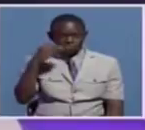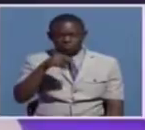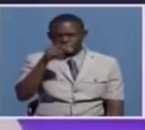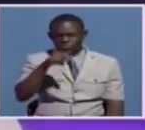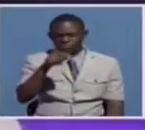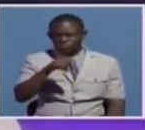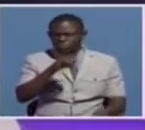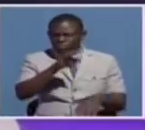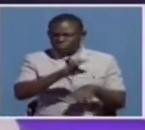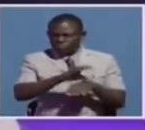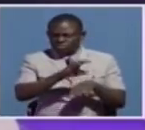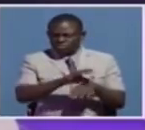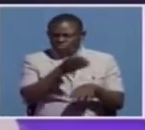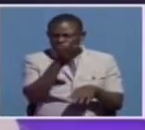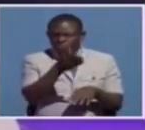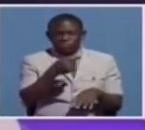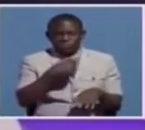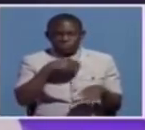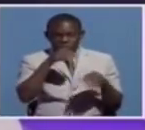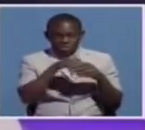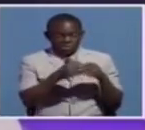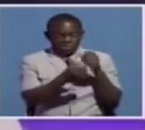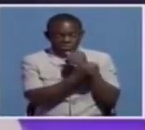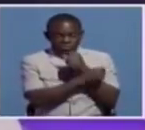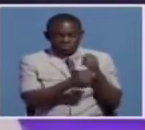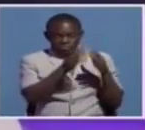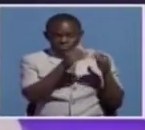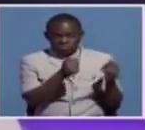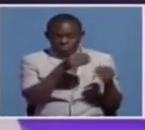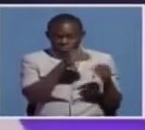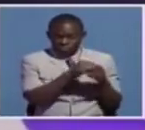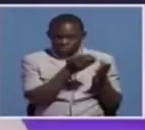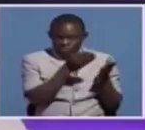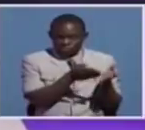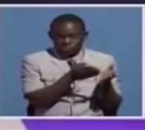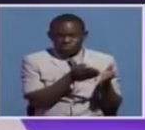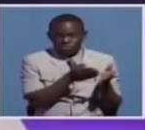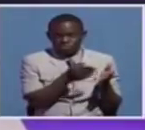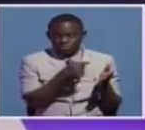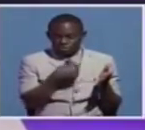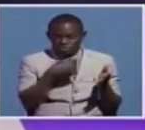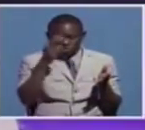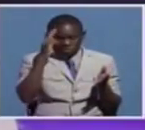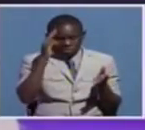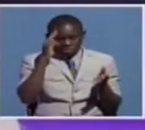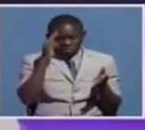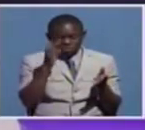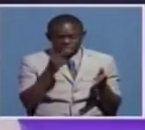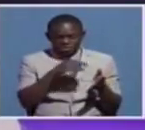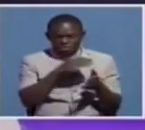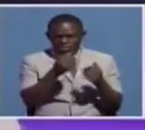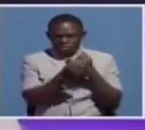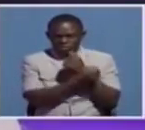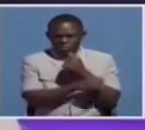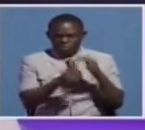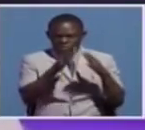House, because I was staying with him then. And I remember going to the command center at State House,